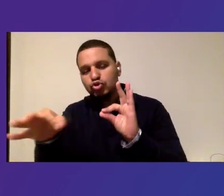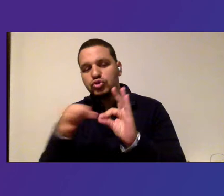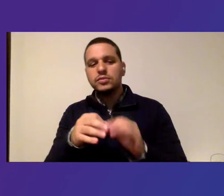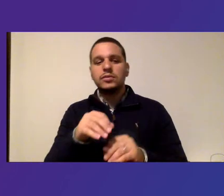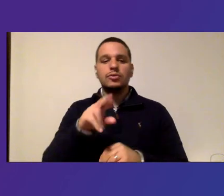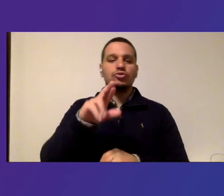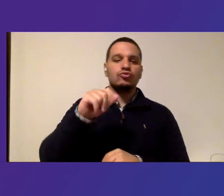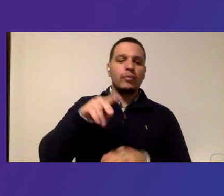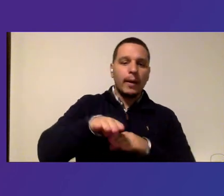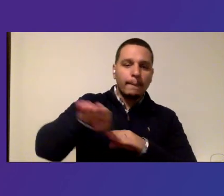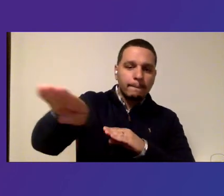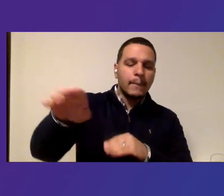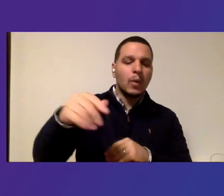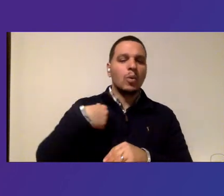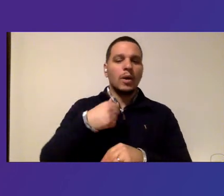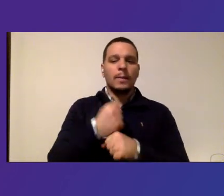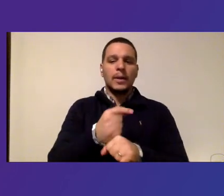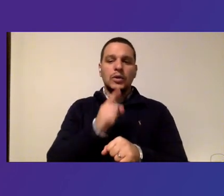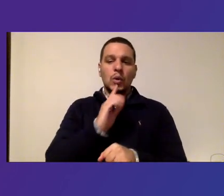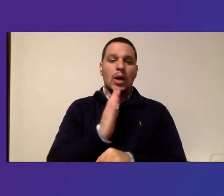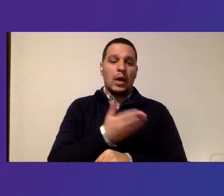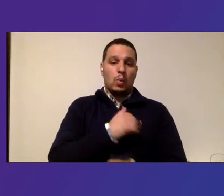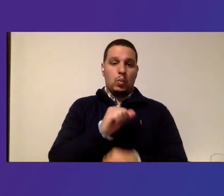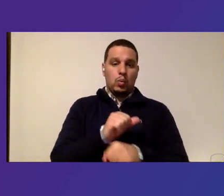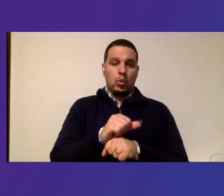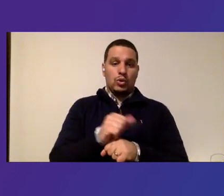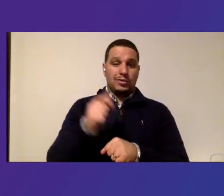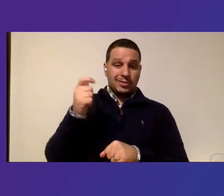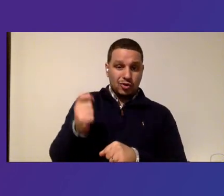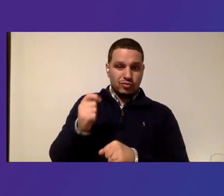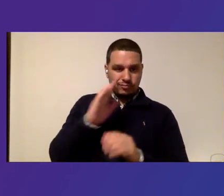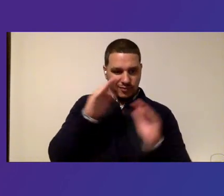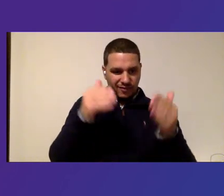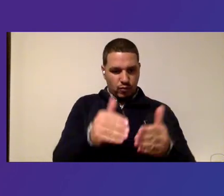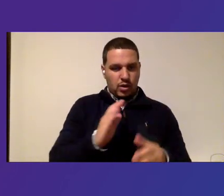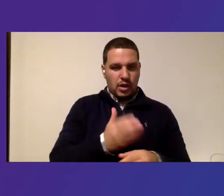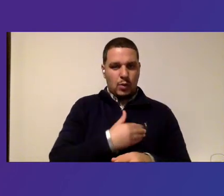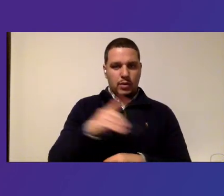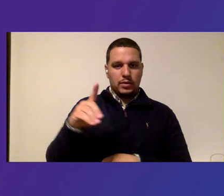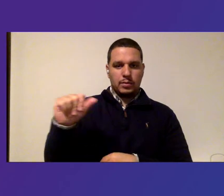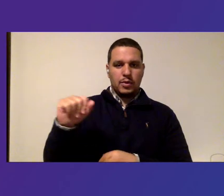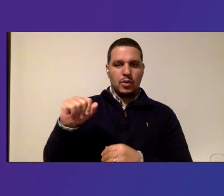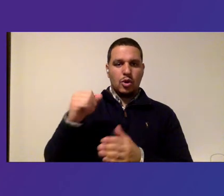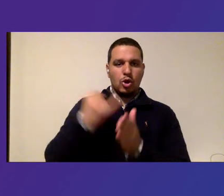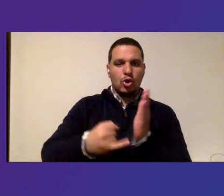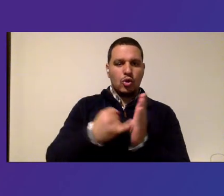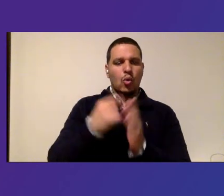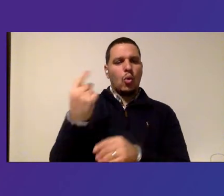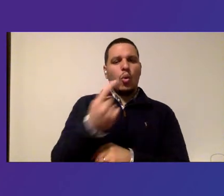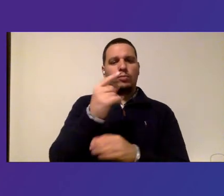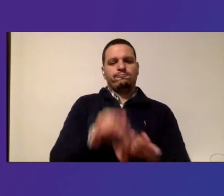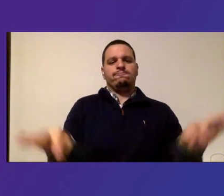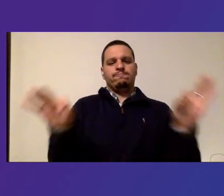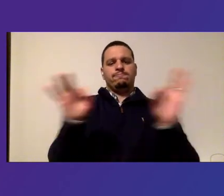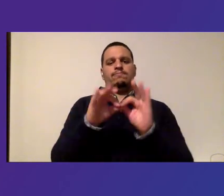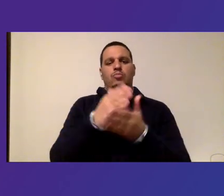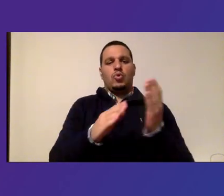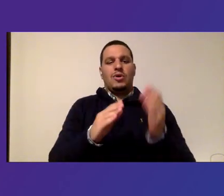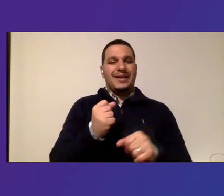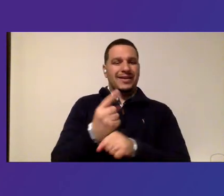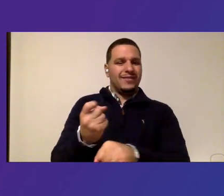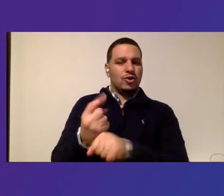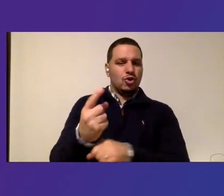and by centering the work, scholarship, and direction of disabled artists is always a critical component of each year's